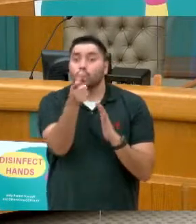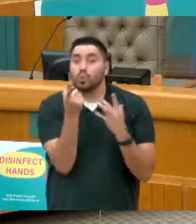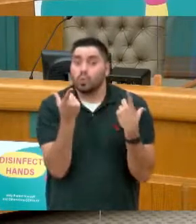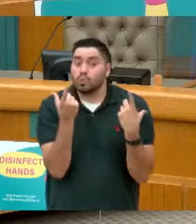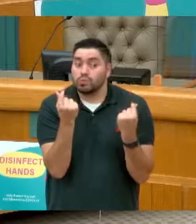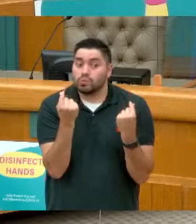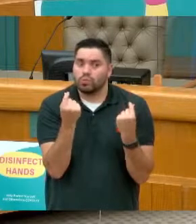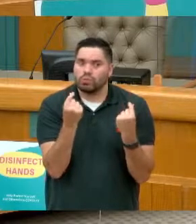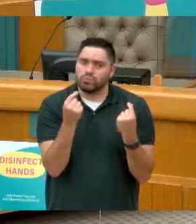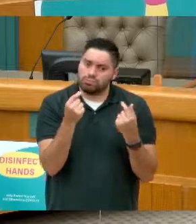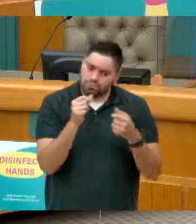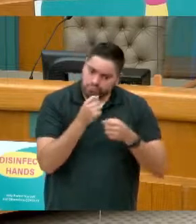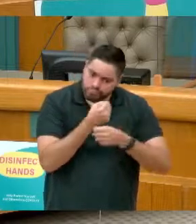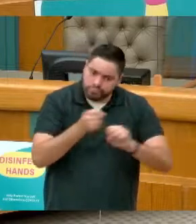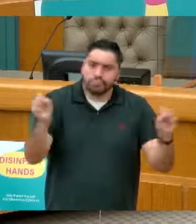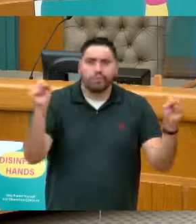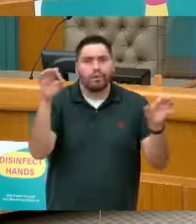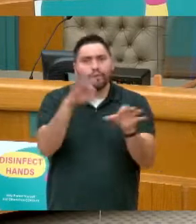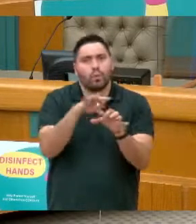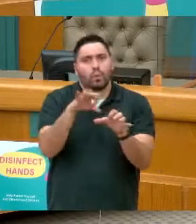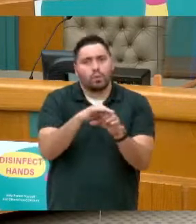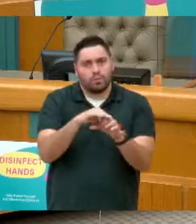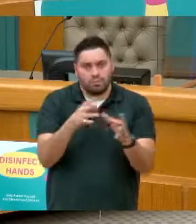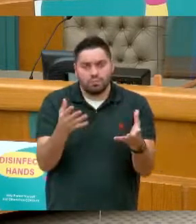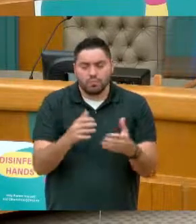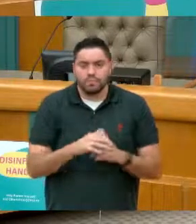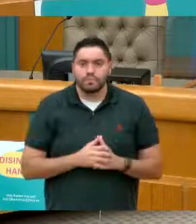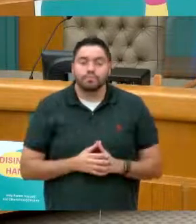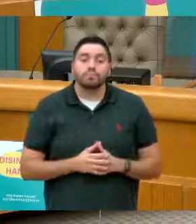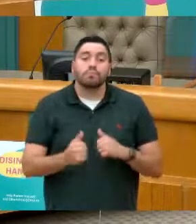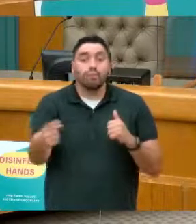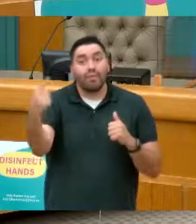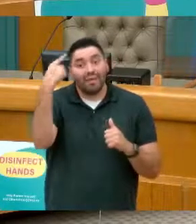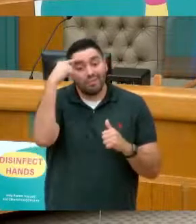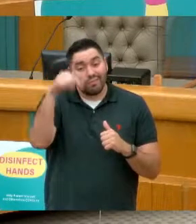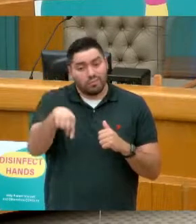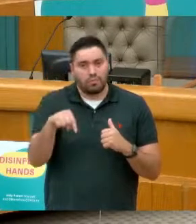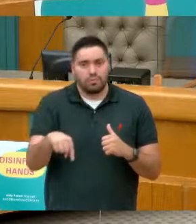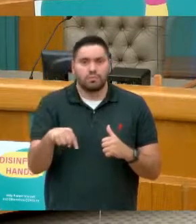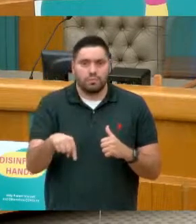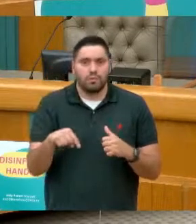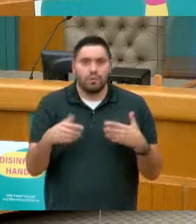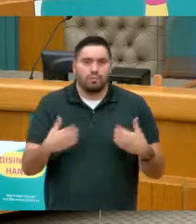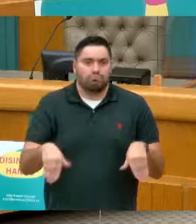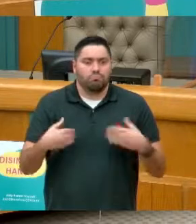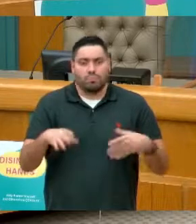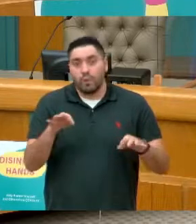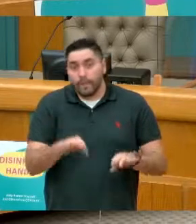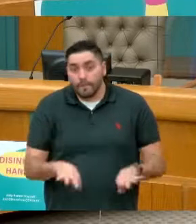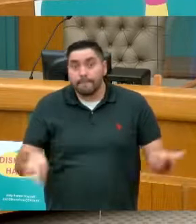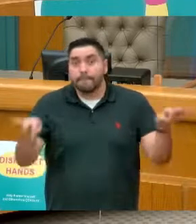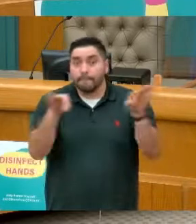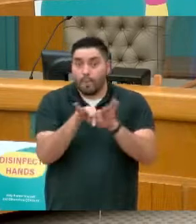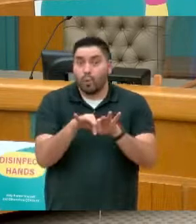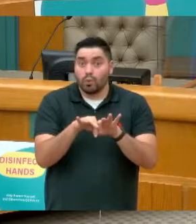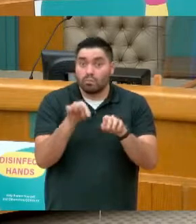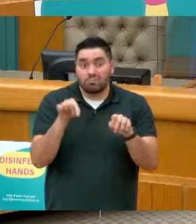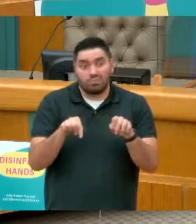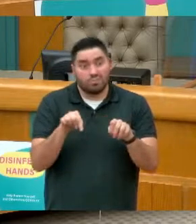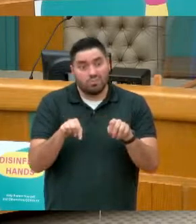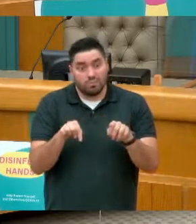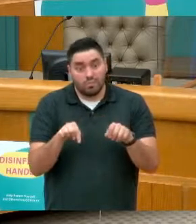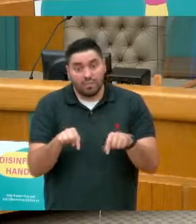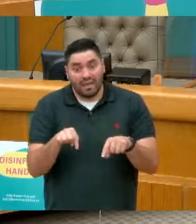about all her office has been doing to ensure safe voting for all of us. And she will go over in detail some of